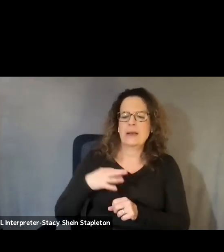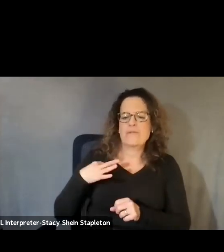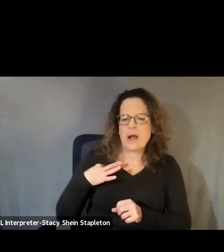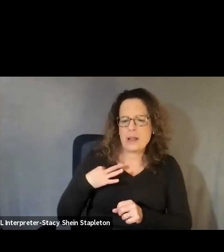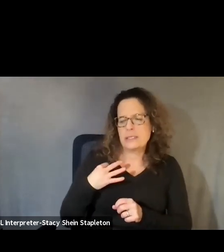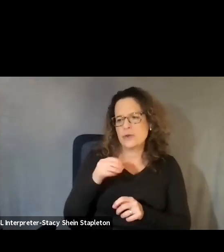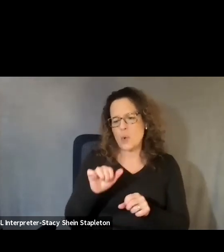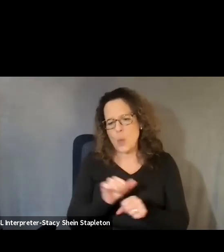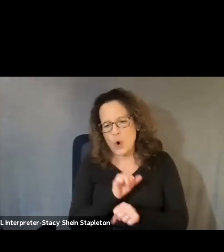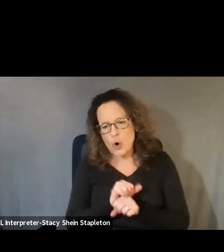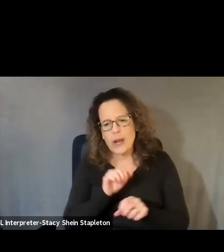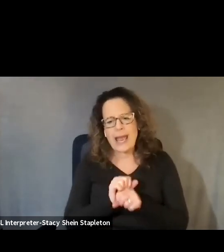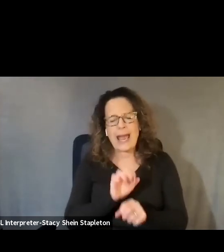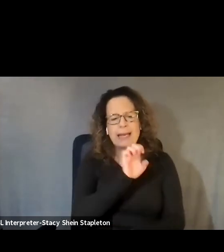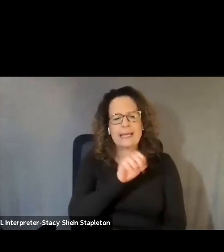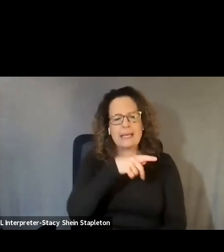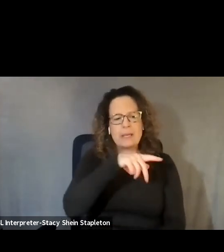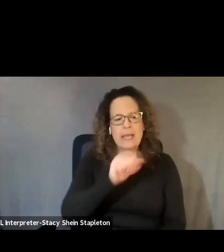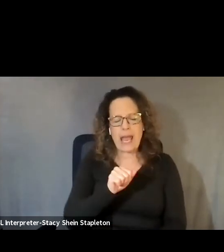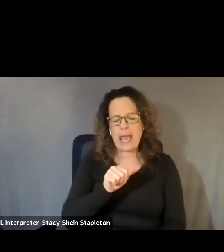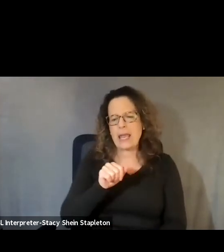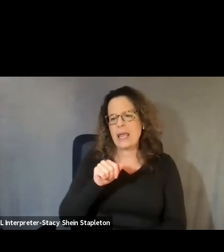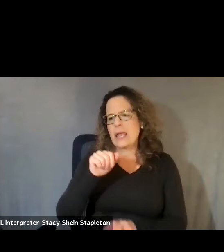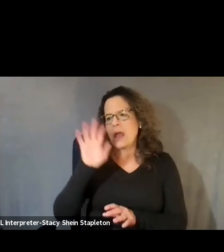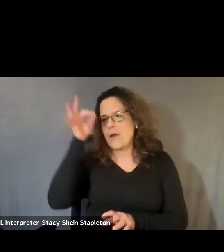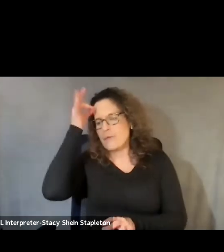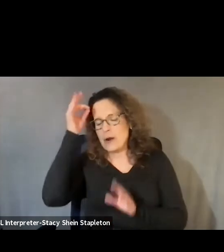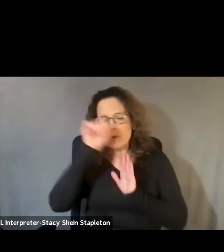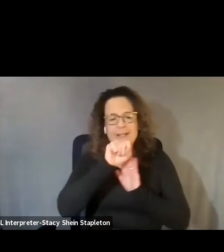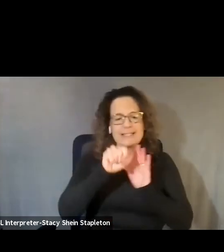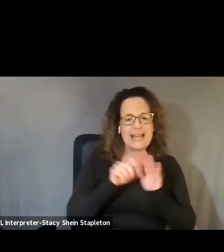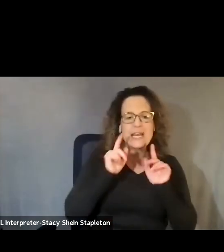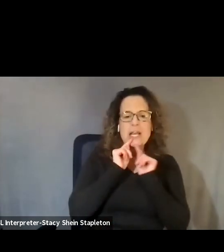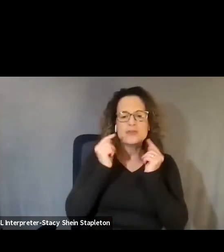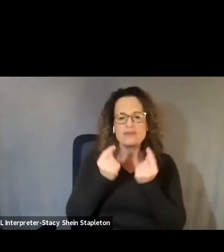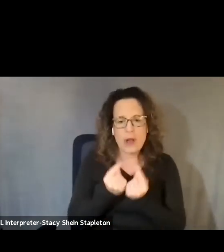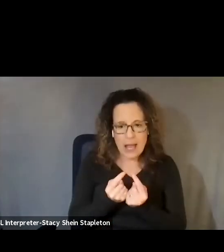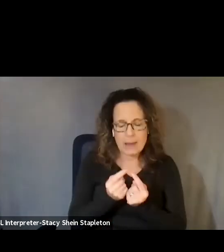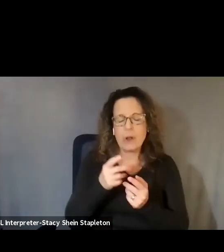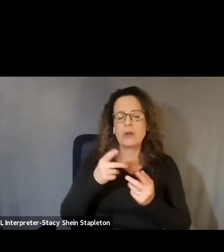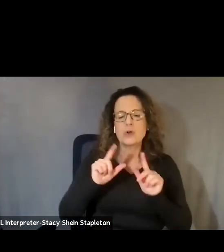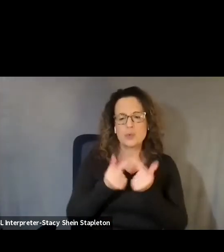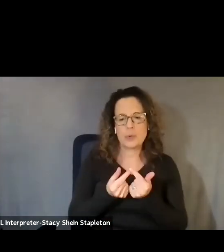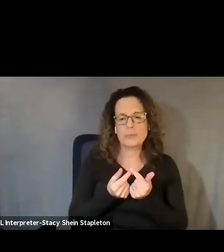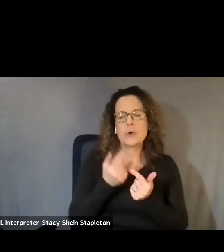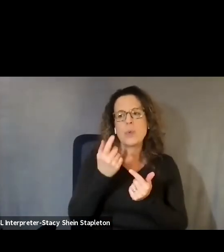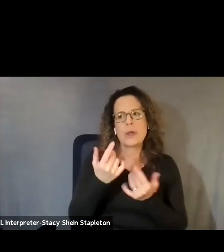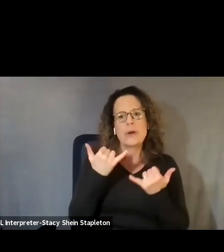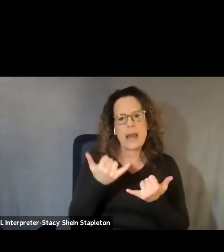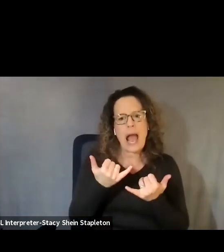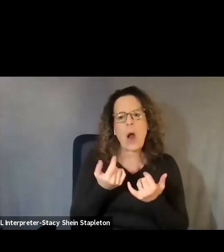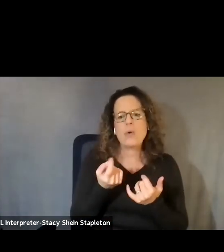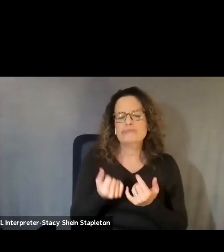EPA and many federal, state, tribal, and local agencies, we are getting to the point where we are chipping away at